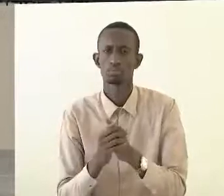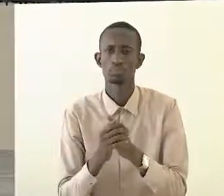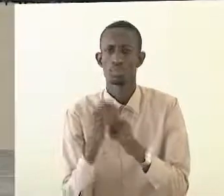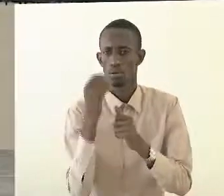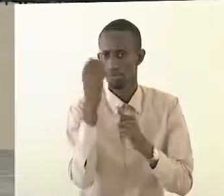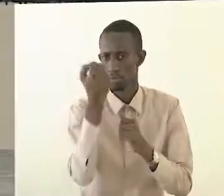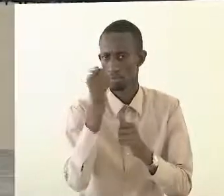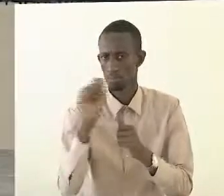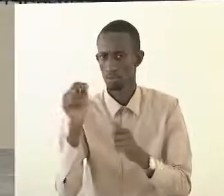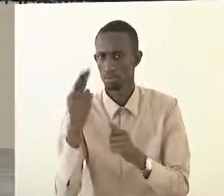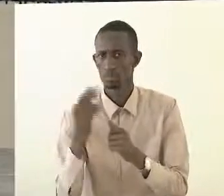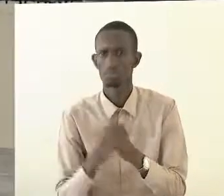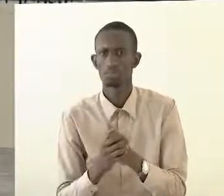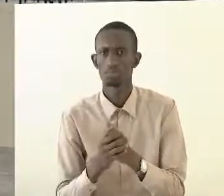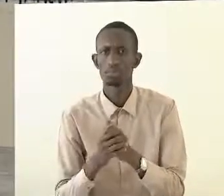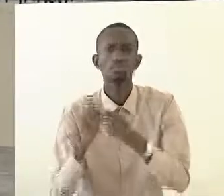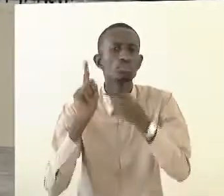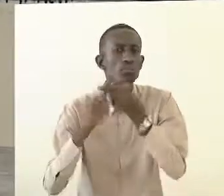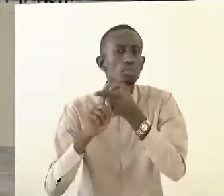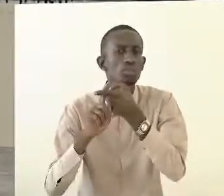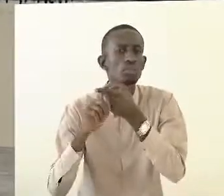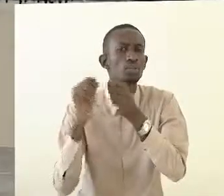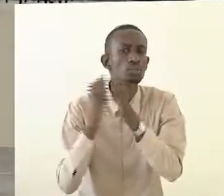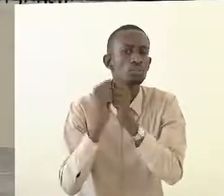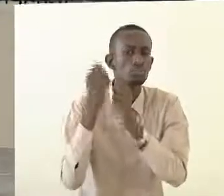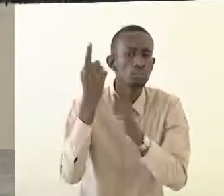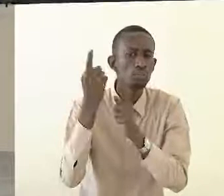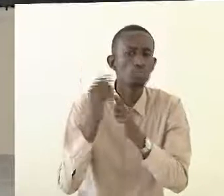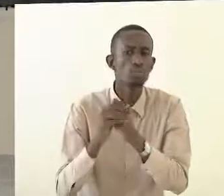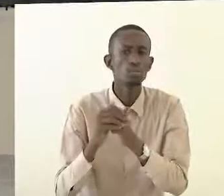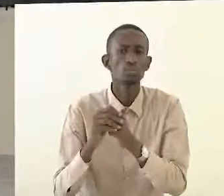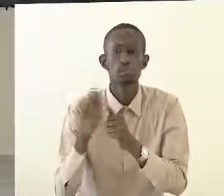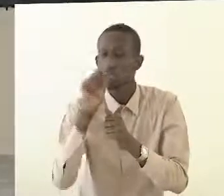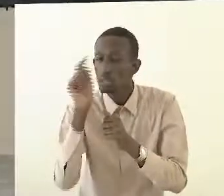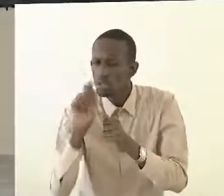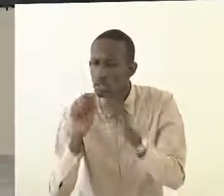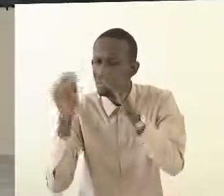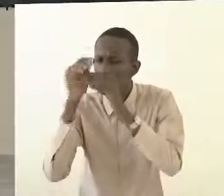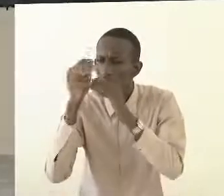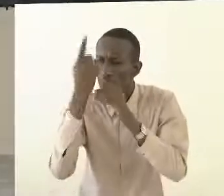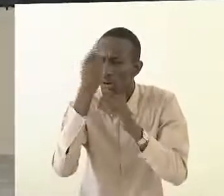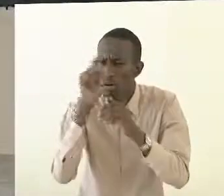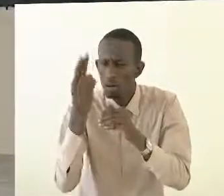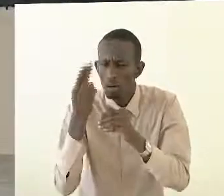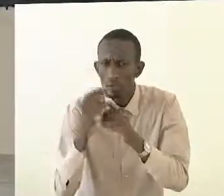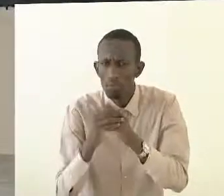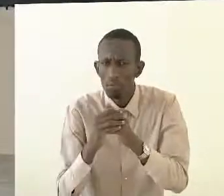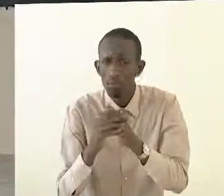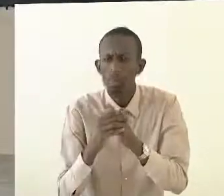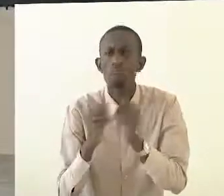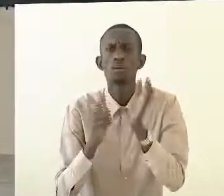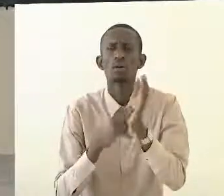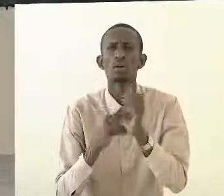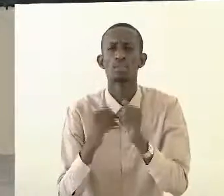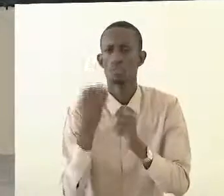2 plus 11 z power half. That is a half plus 1, which is equal